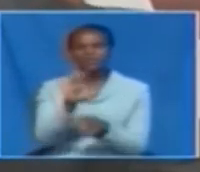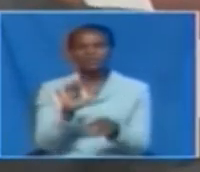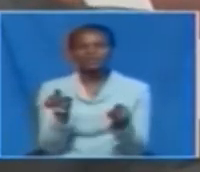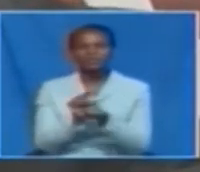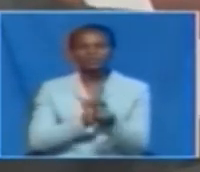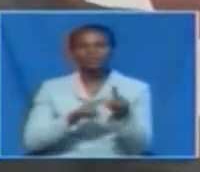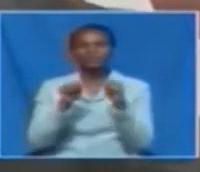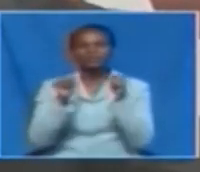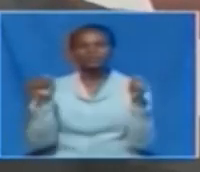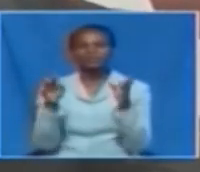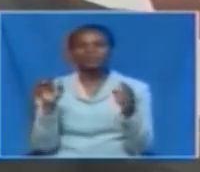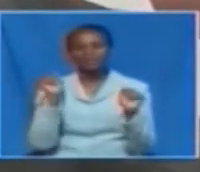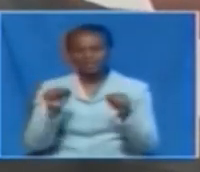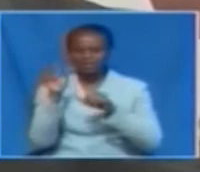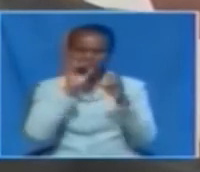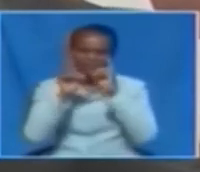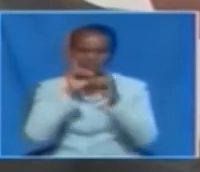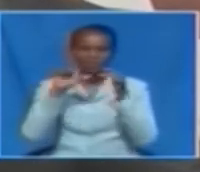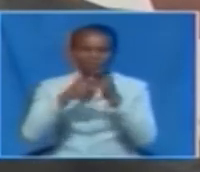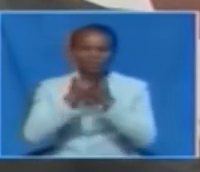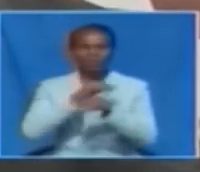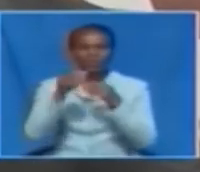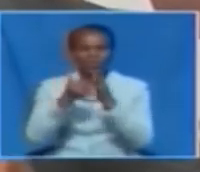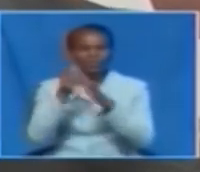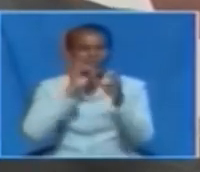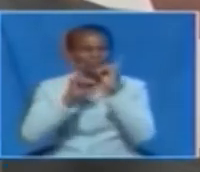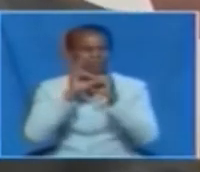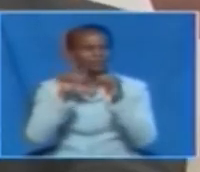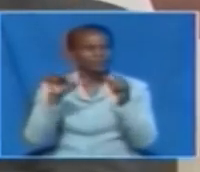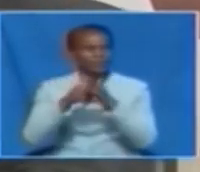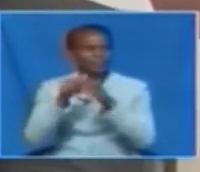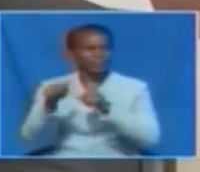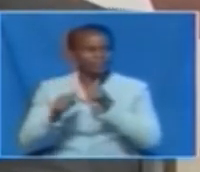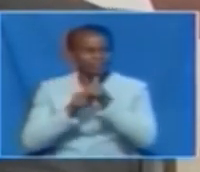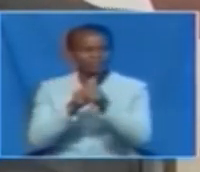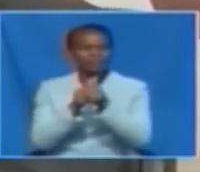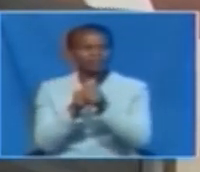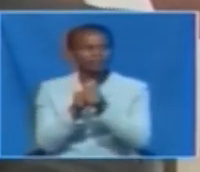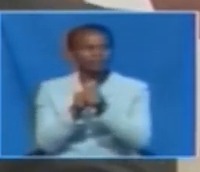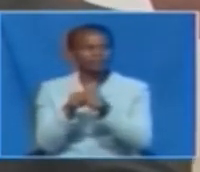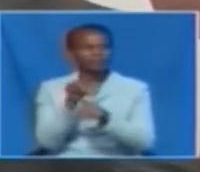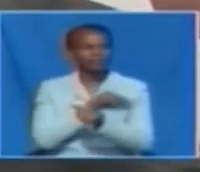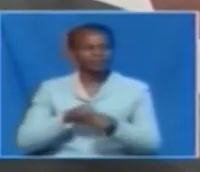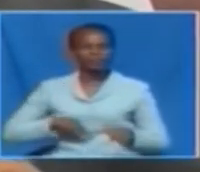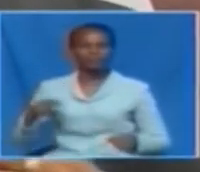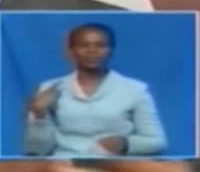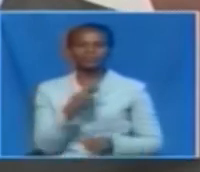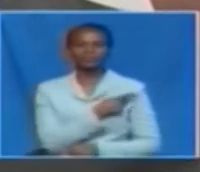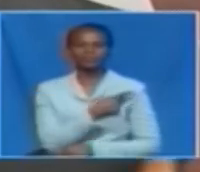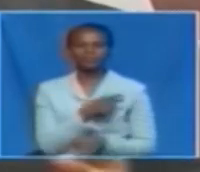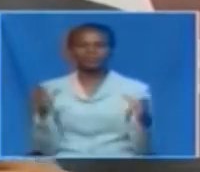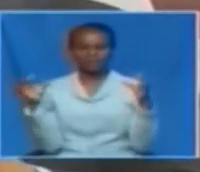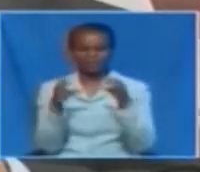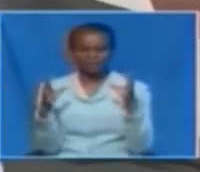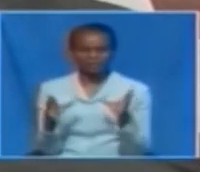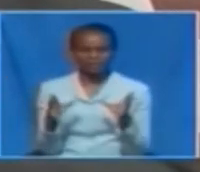the table that we can discuss these issues of running mate, members of parliament,